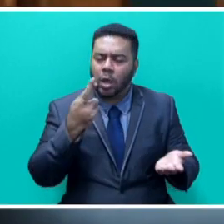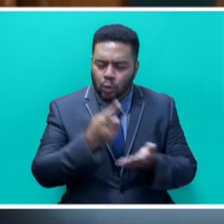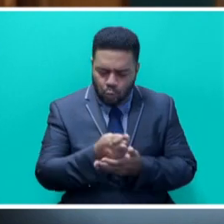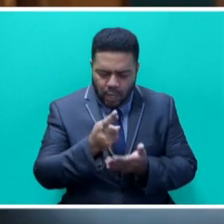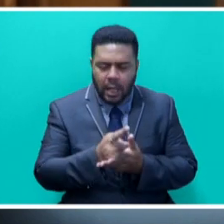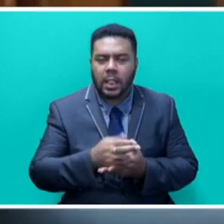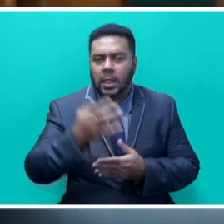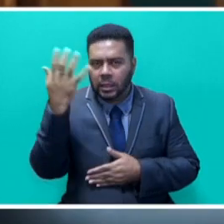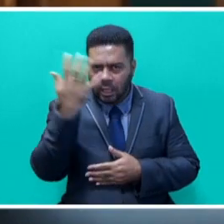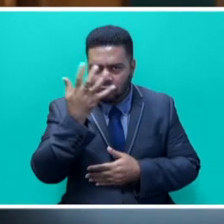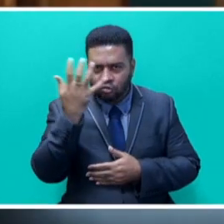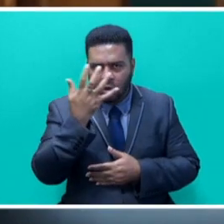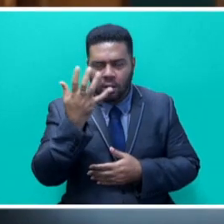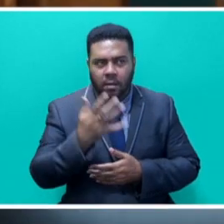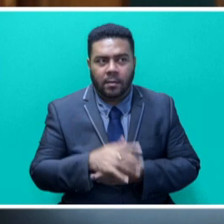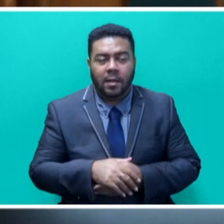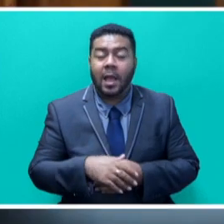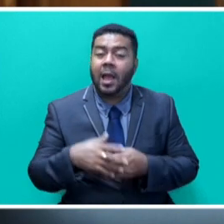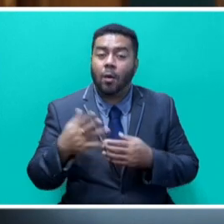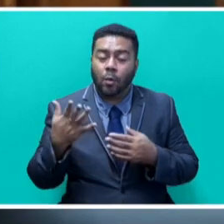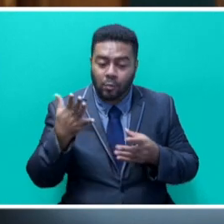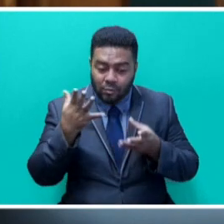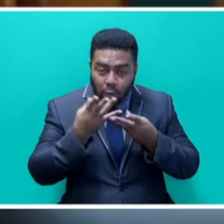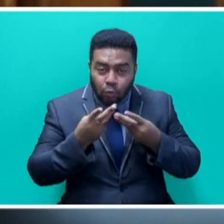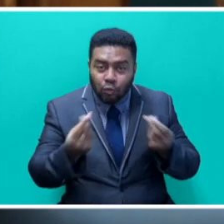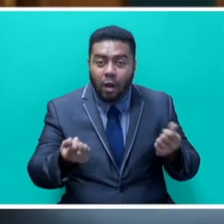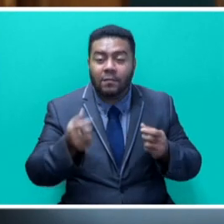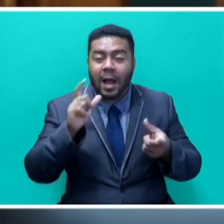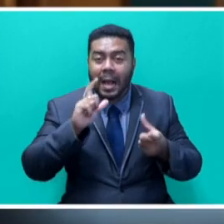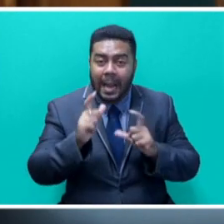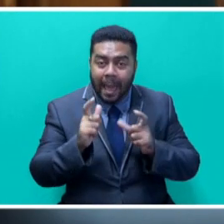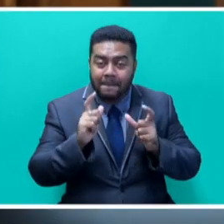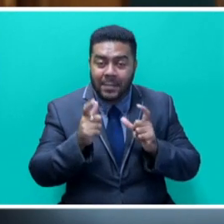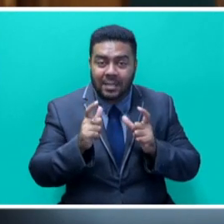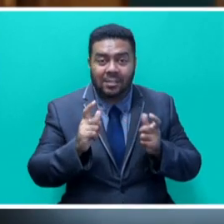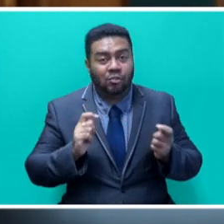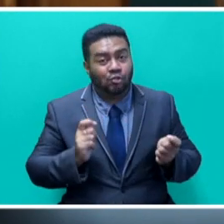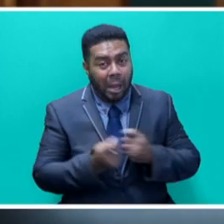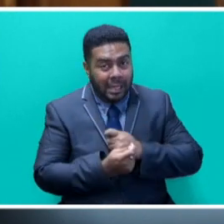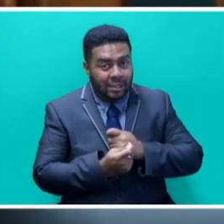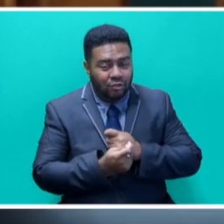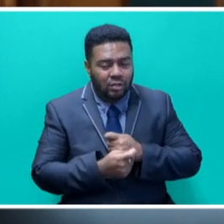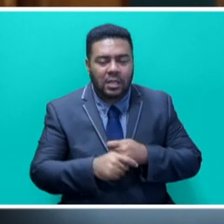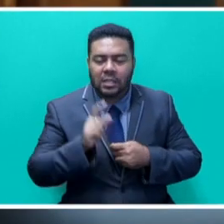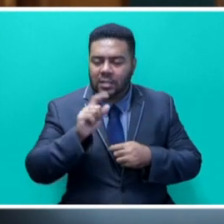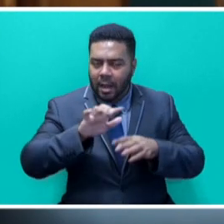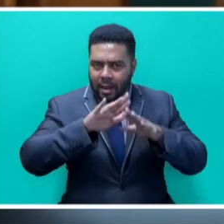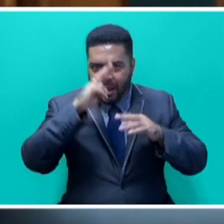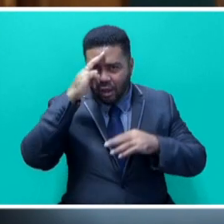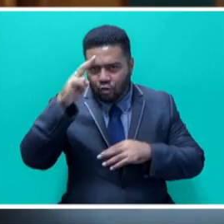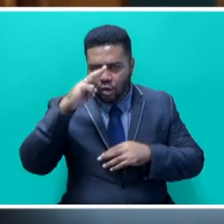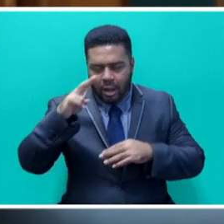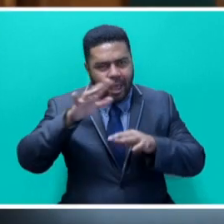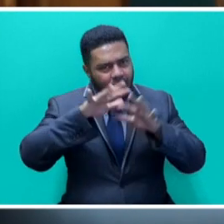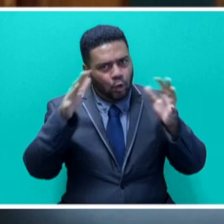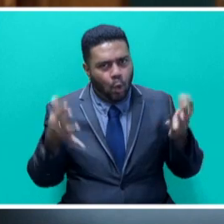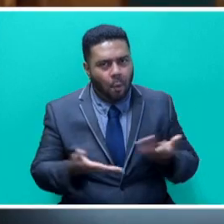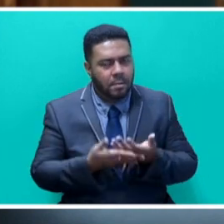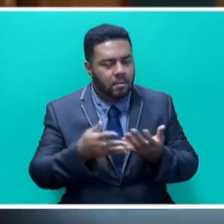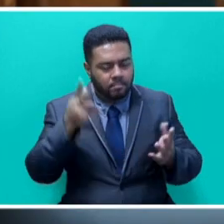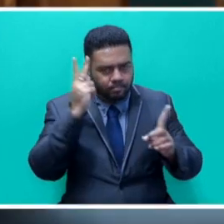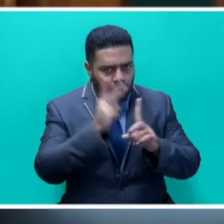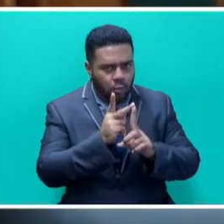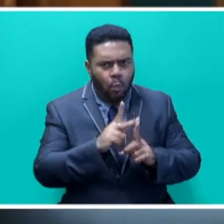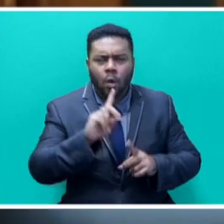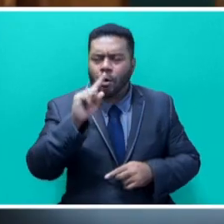danger. Addressing climate change should continue to be a national and global priority. We have only one planet